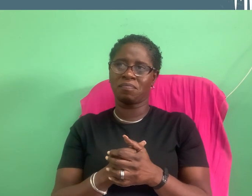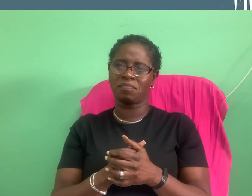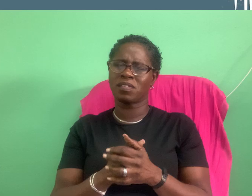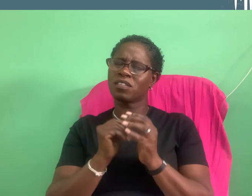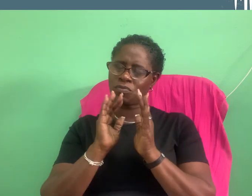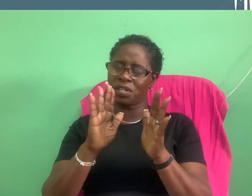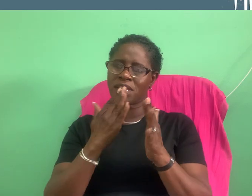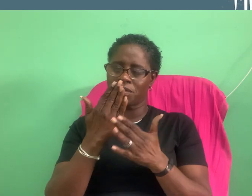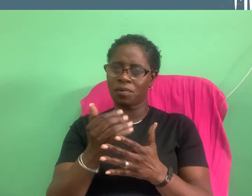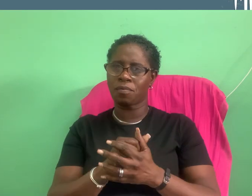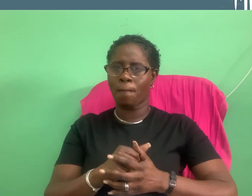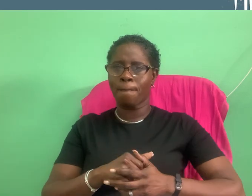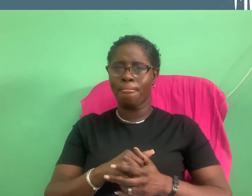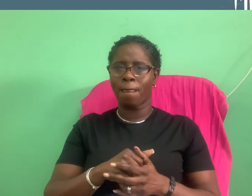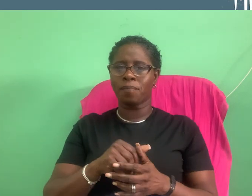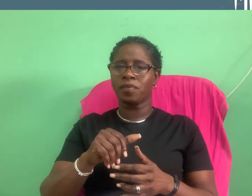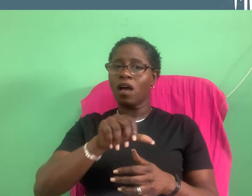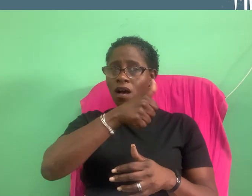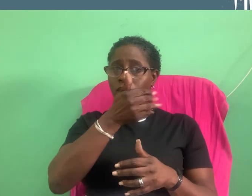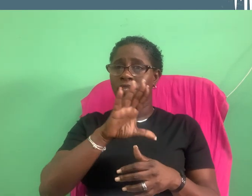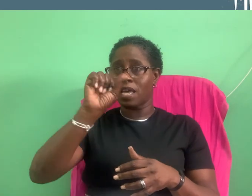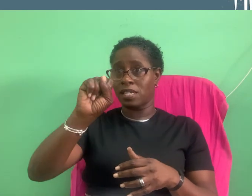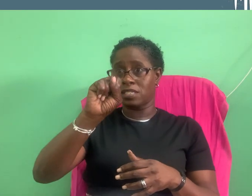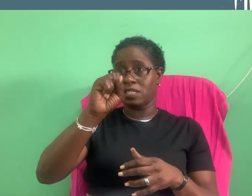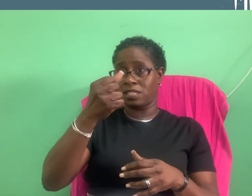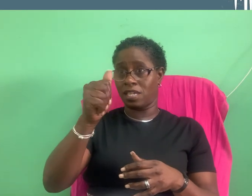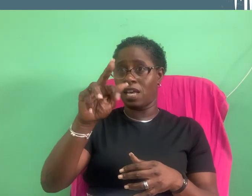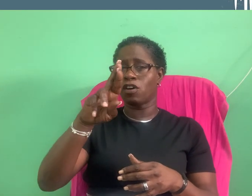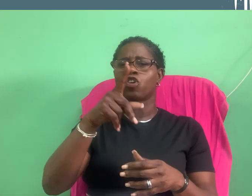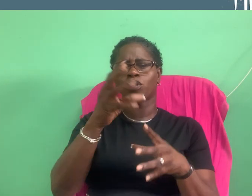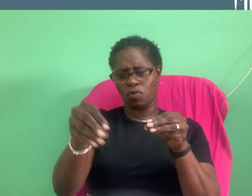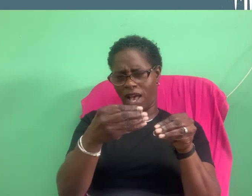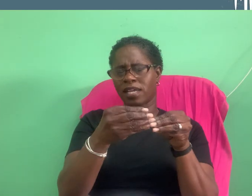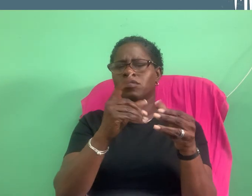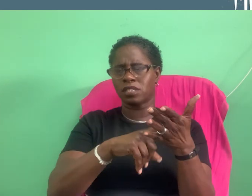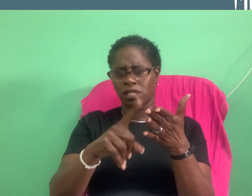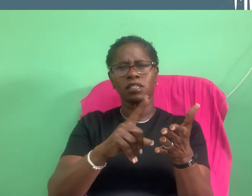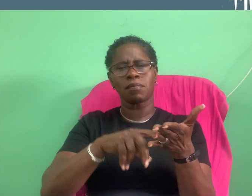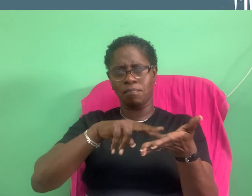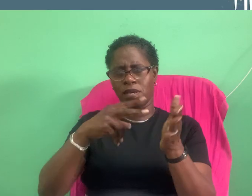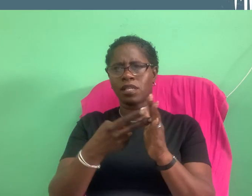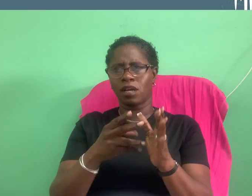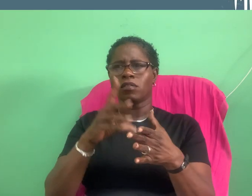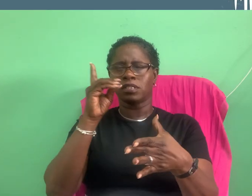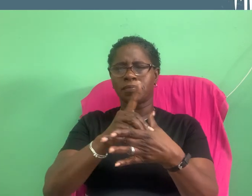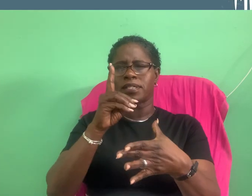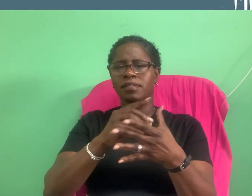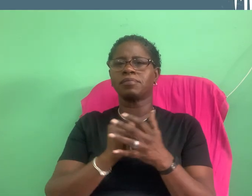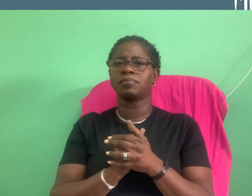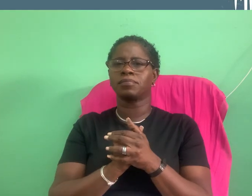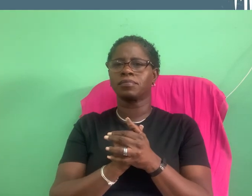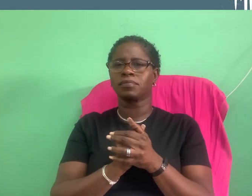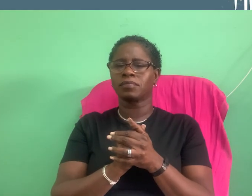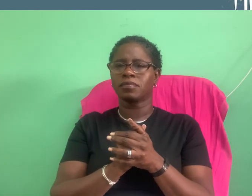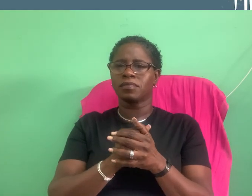That's great. Thank you. Sarah, is there anything that you would like to add to this conceptualization that Heather was sharing?